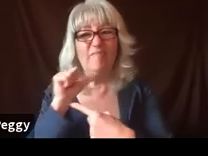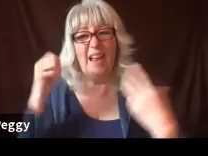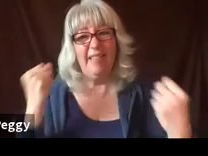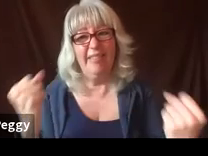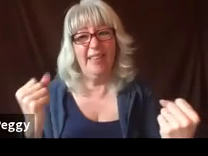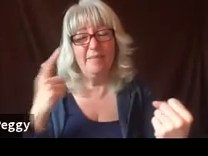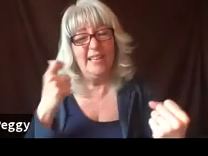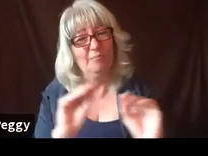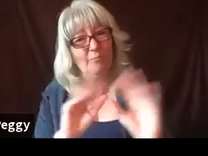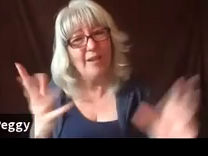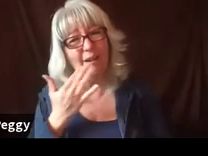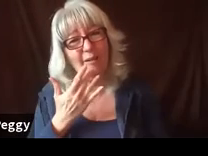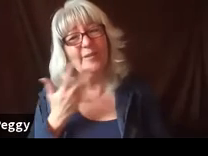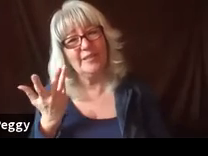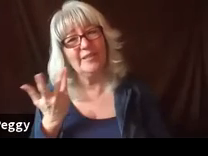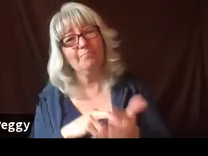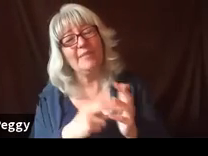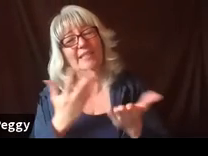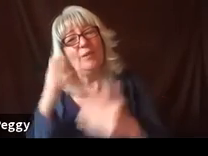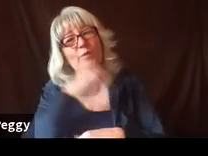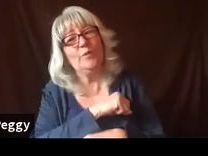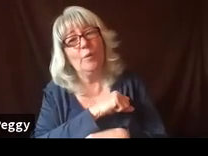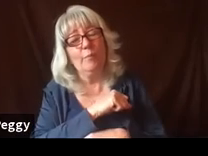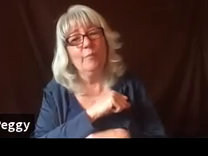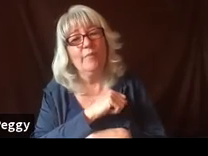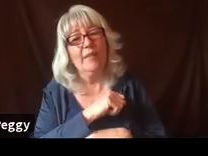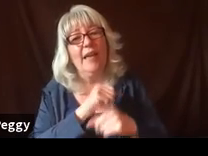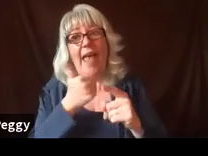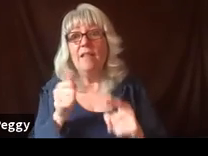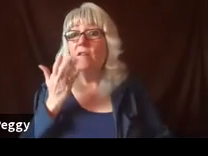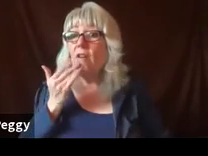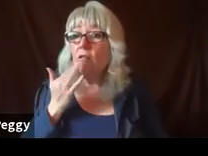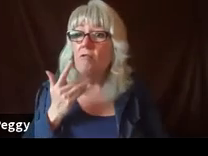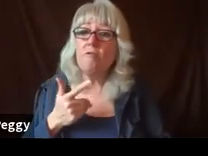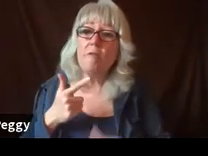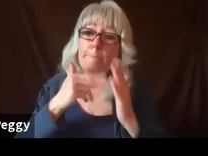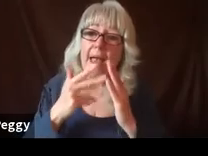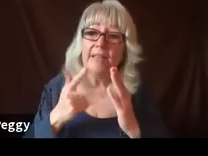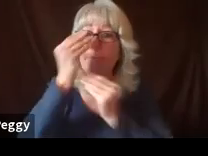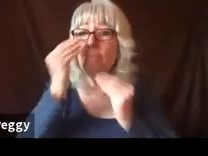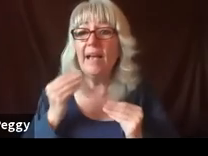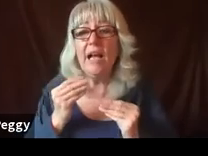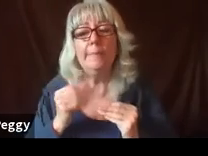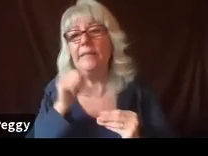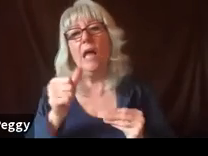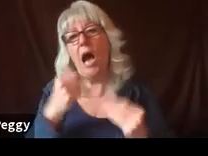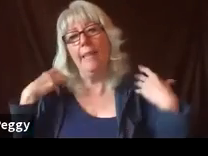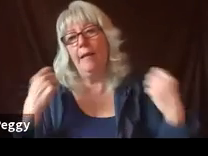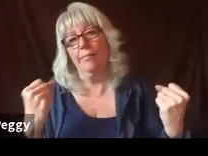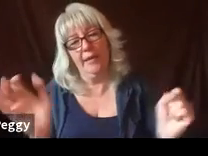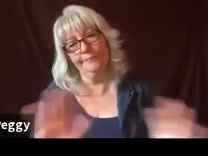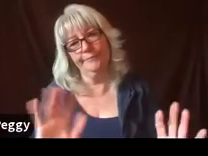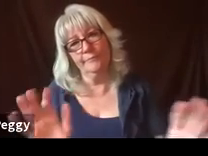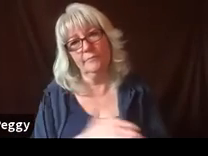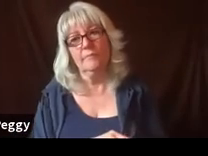you just because they have bright colors on them. You should assume any kind of paint or makeup is not good for you, okay? So you're gonna